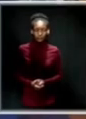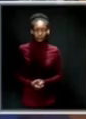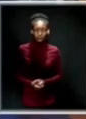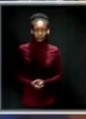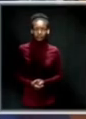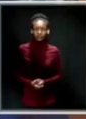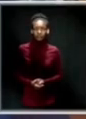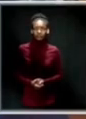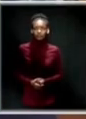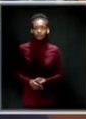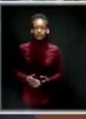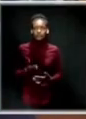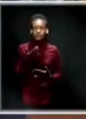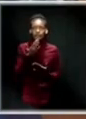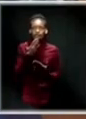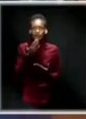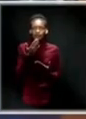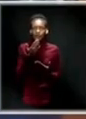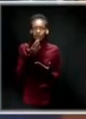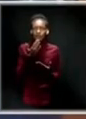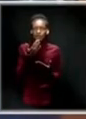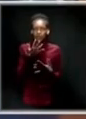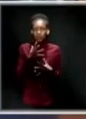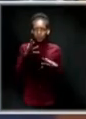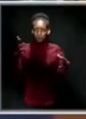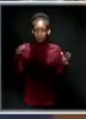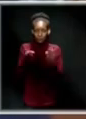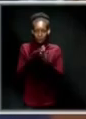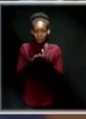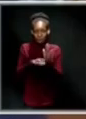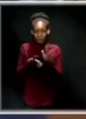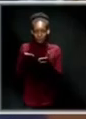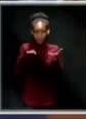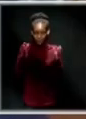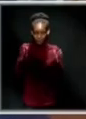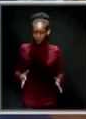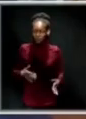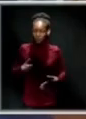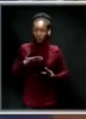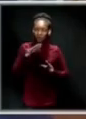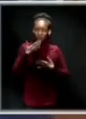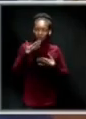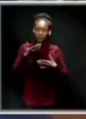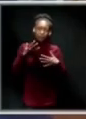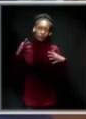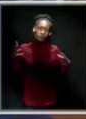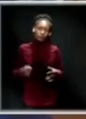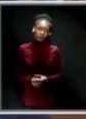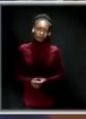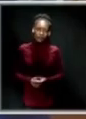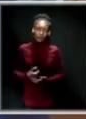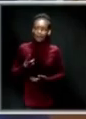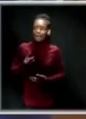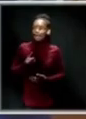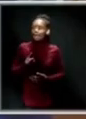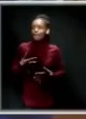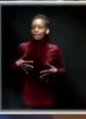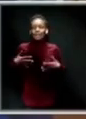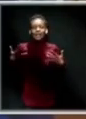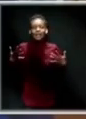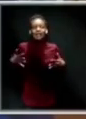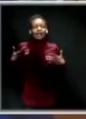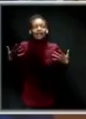Thank you very much, Program Director Ngiyabonga Kakhulu. I'm so delighted to join